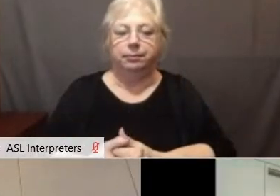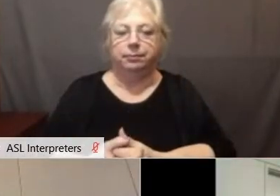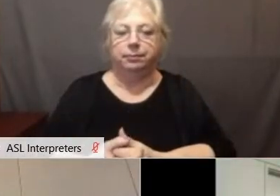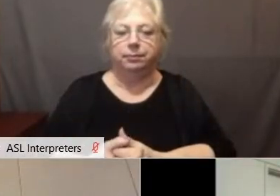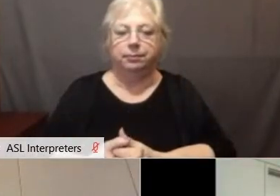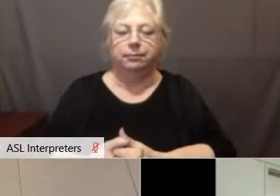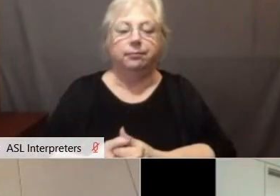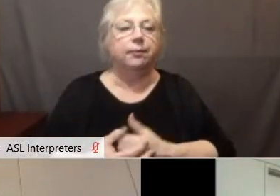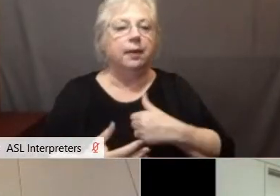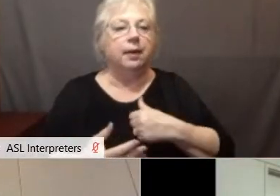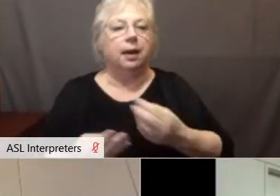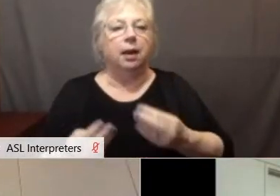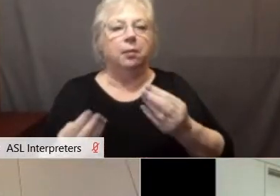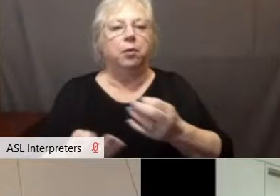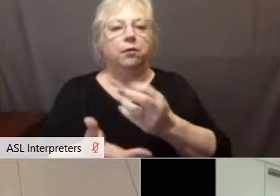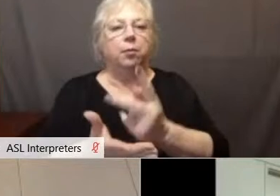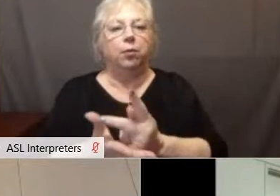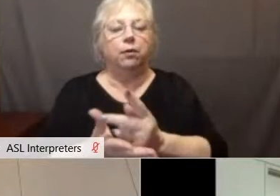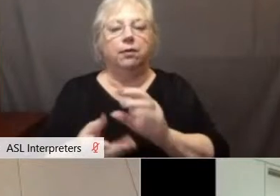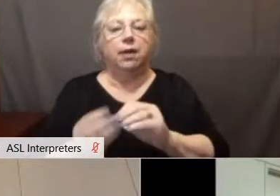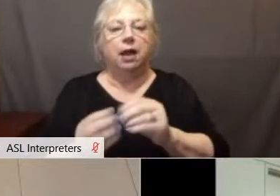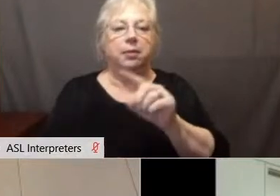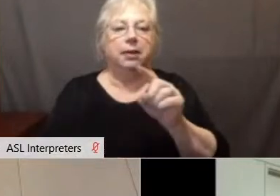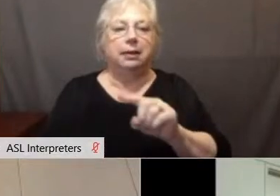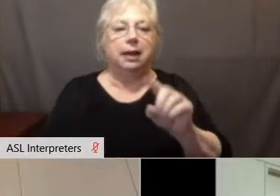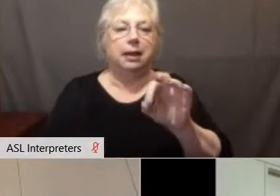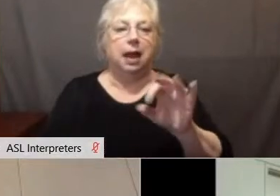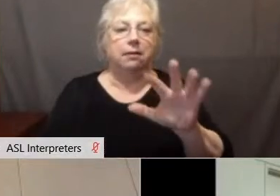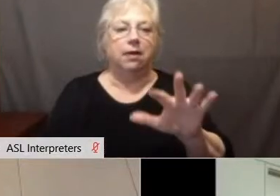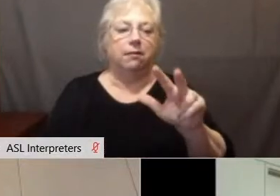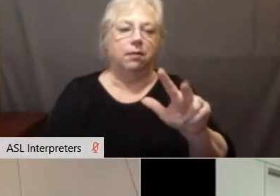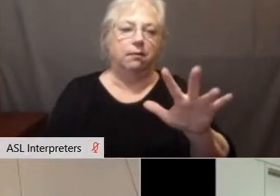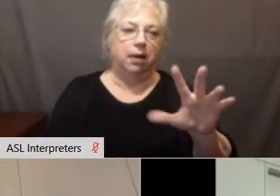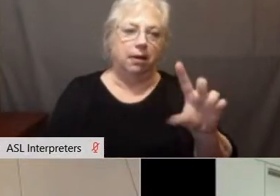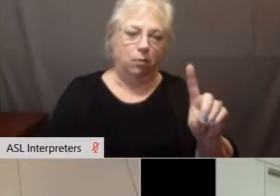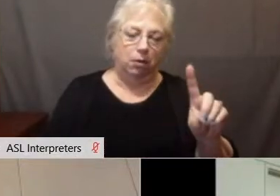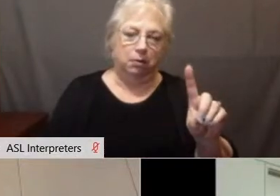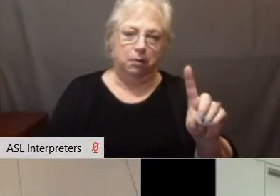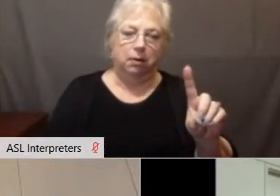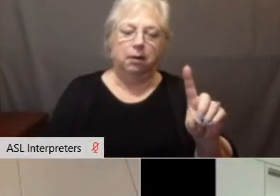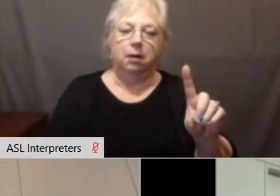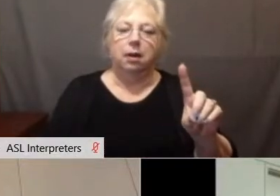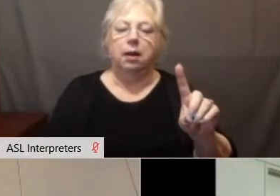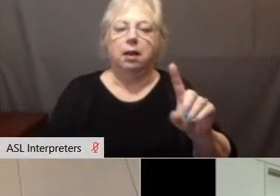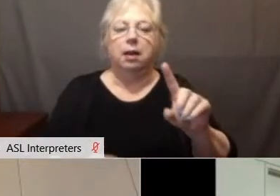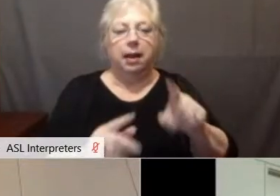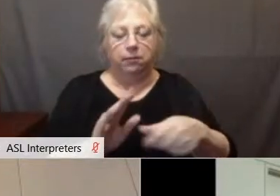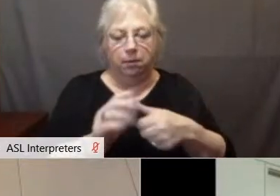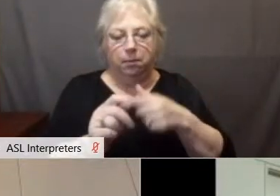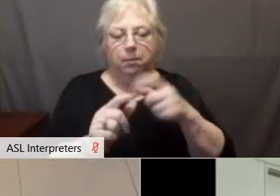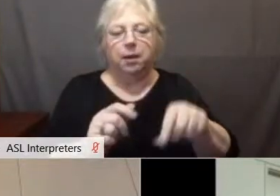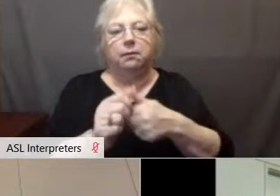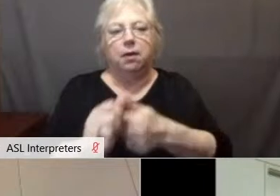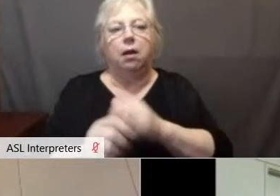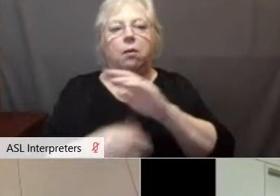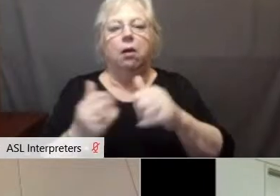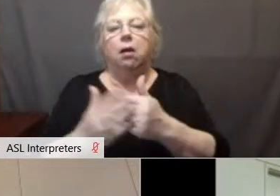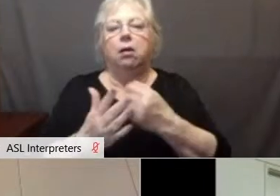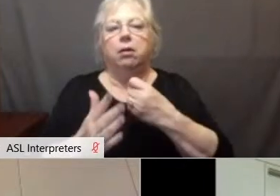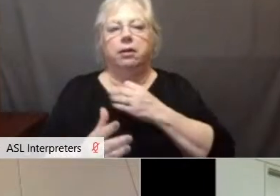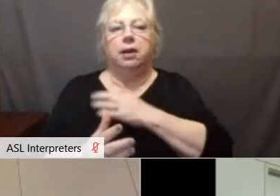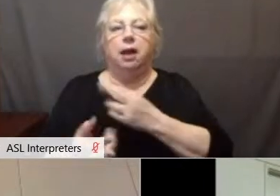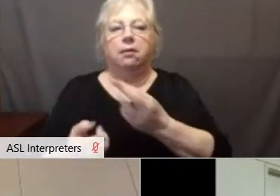I move approval of item Z9531, subject to all staff recommendations